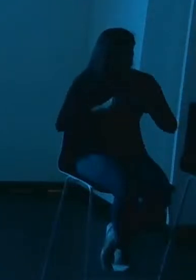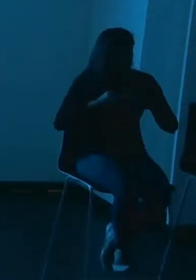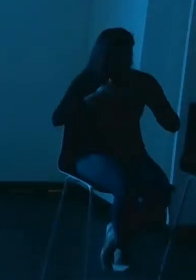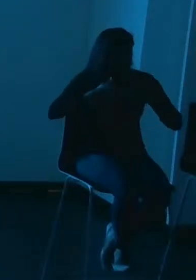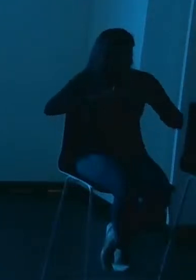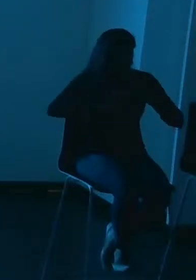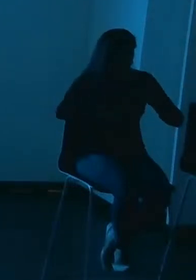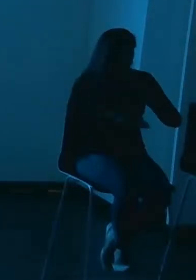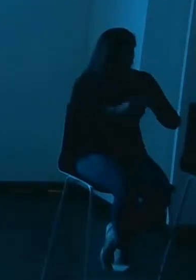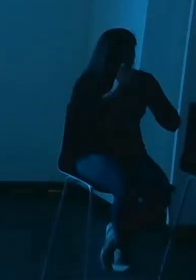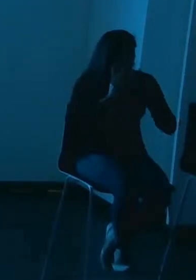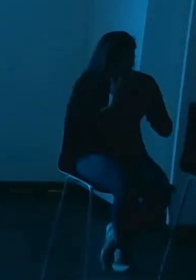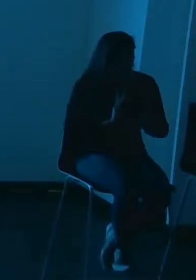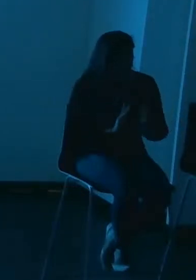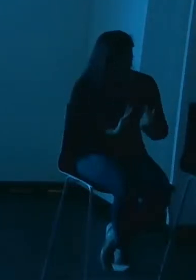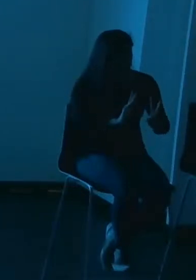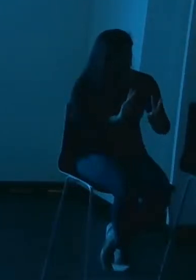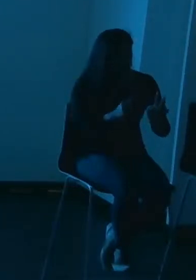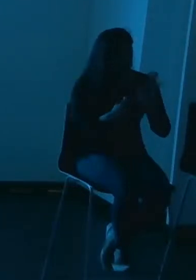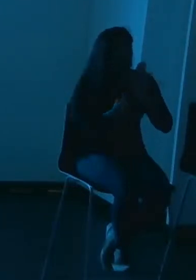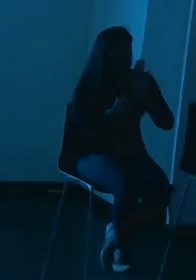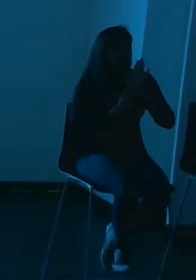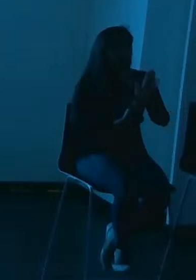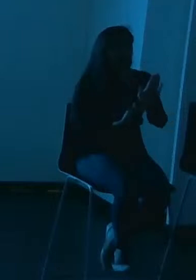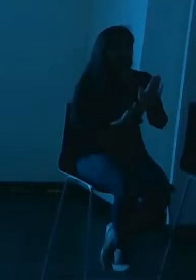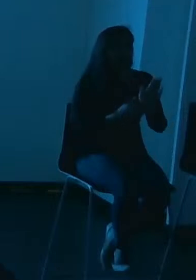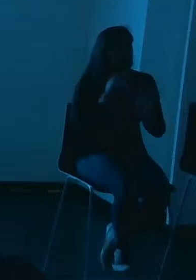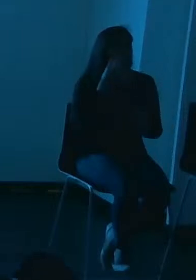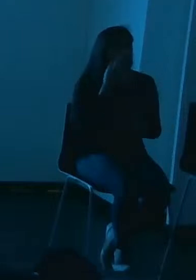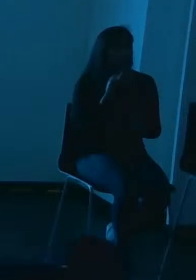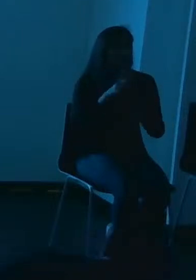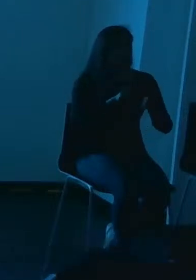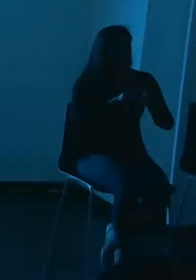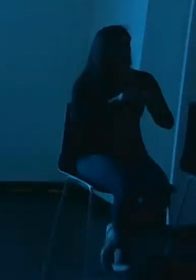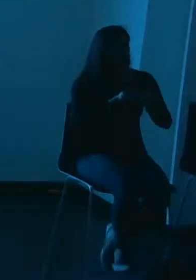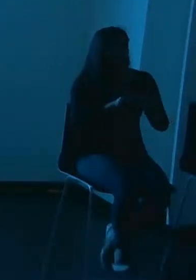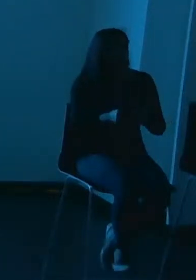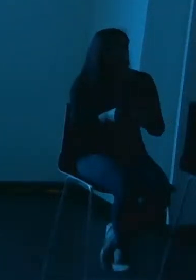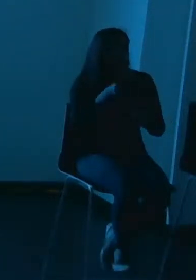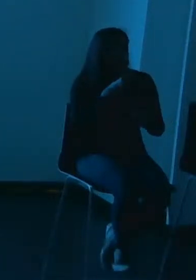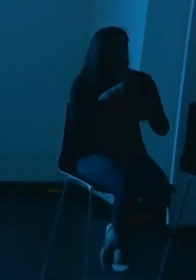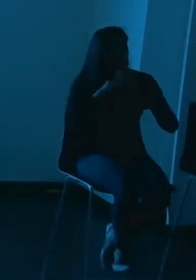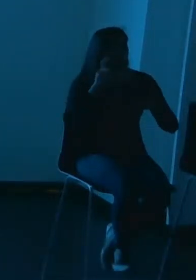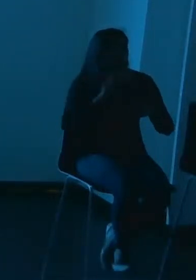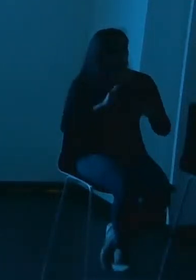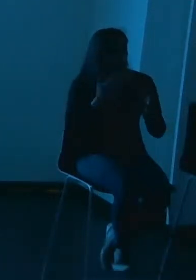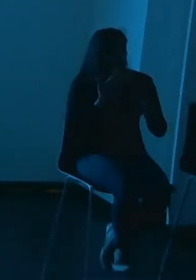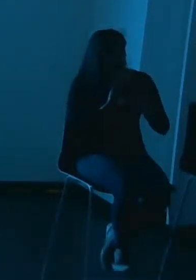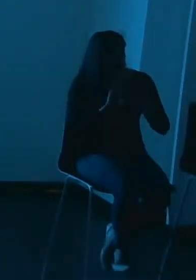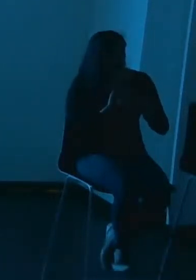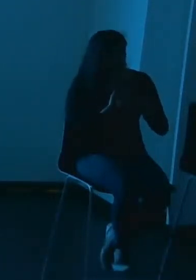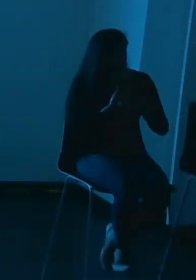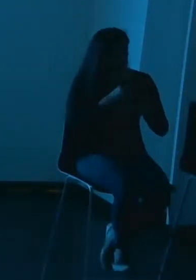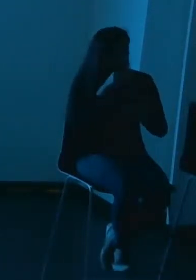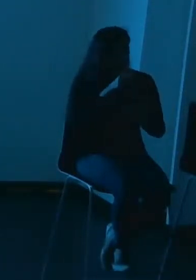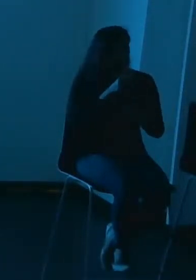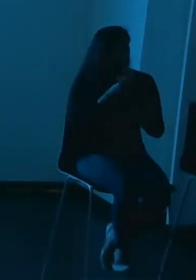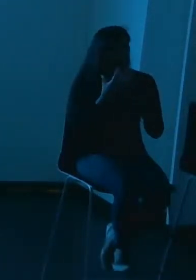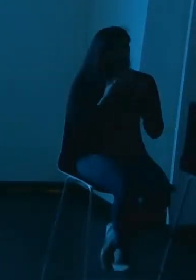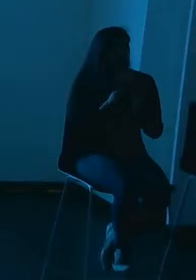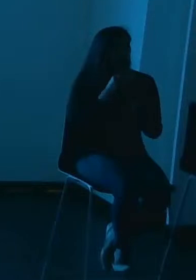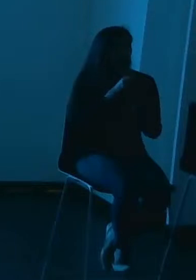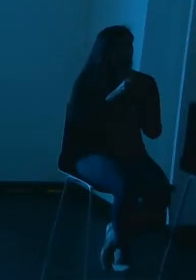exist, that it recognizes as broken, exploitative, and oppressive, and expects